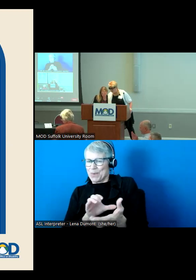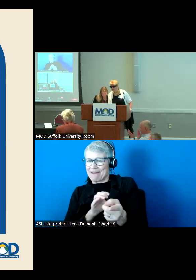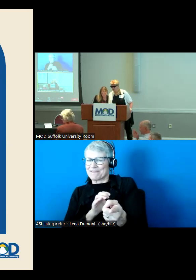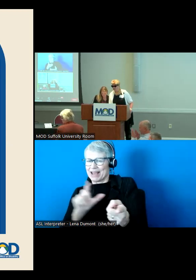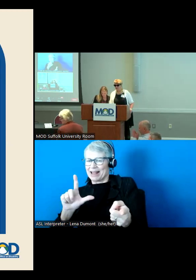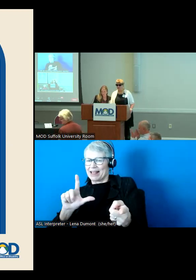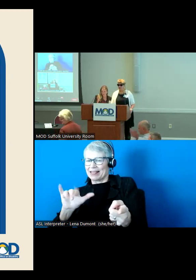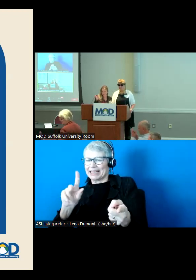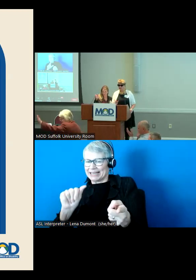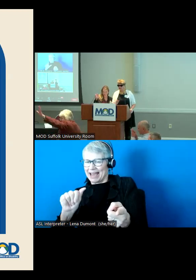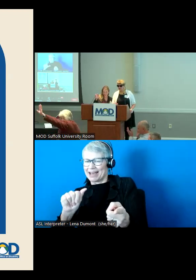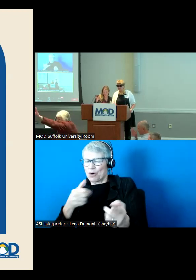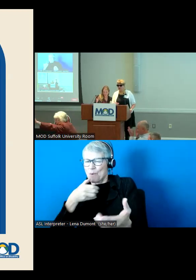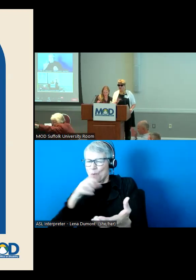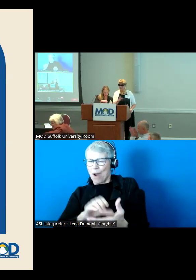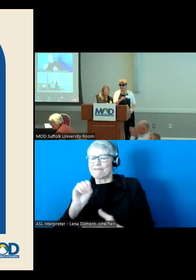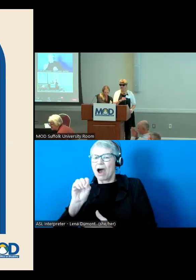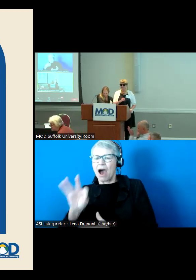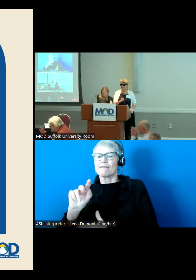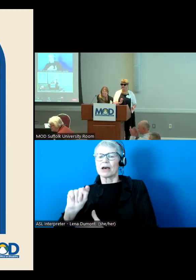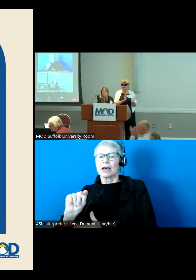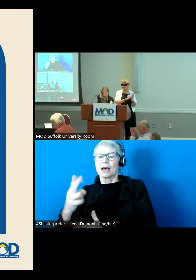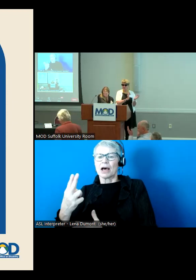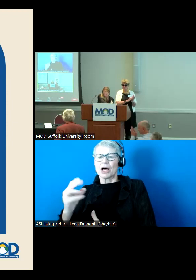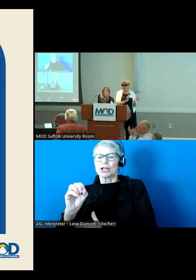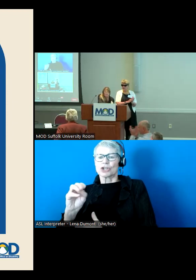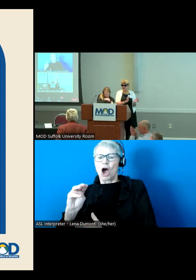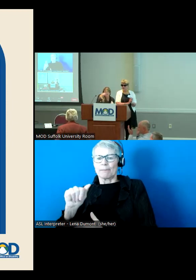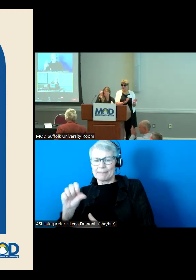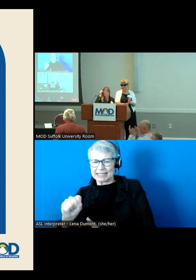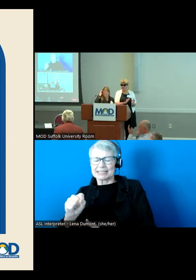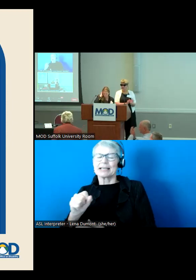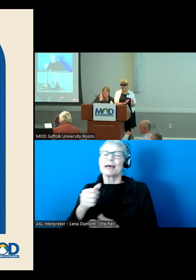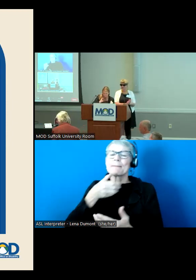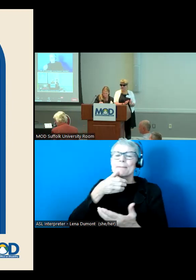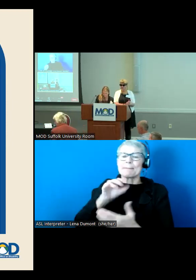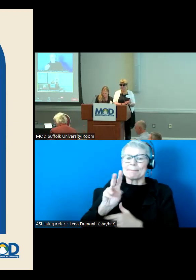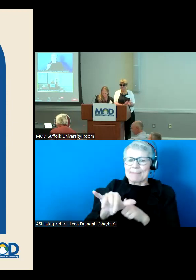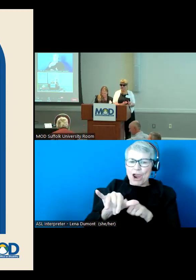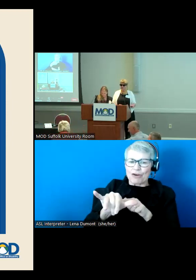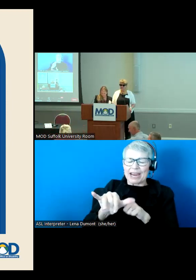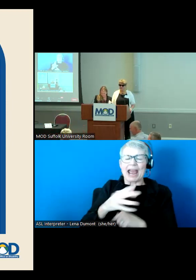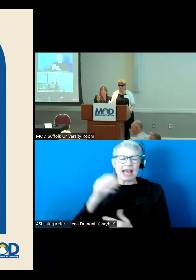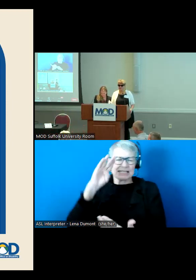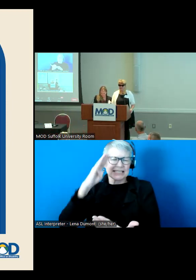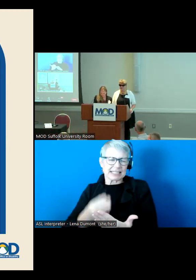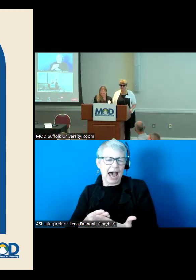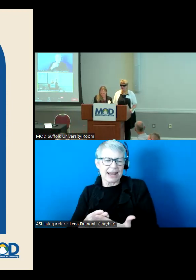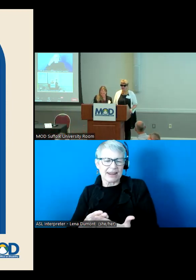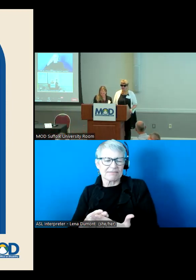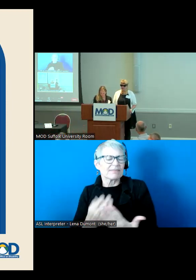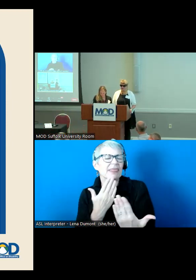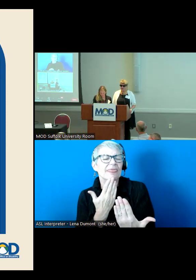When? her son is also here. Oh, okay, and her son. Damien. Thank you, thank you for being